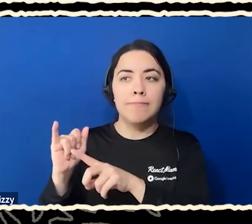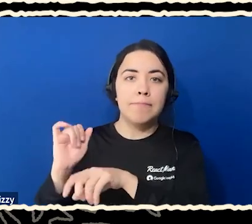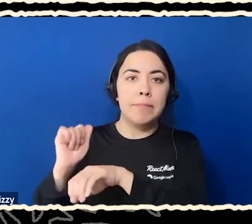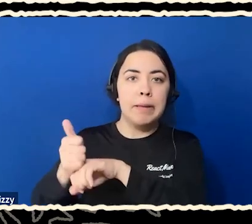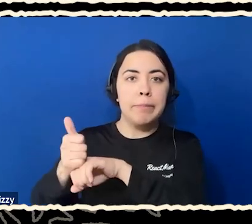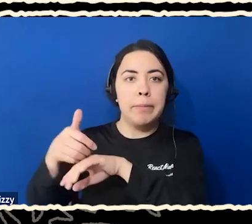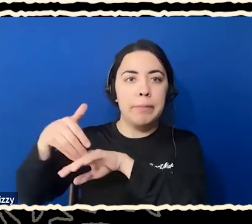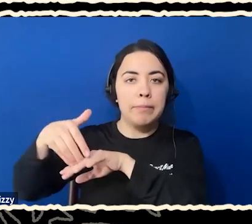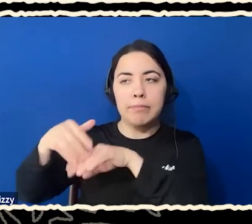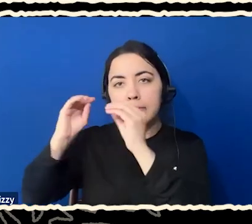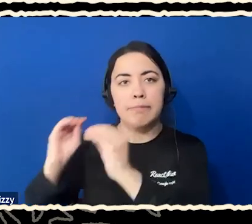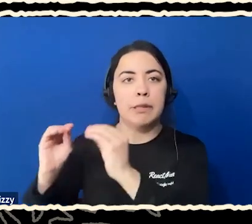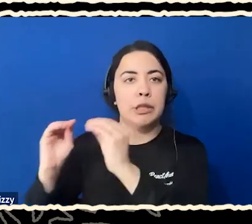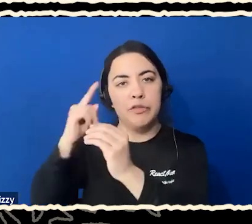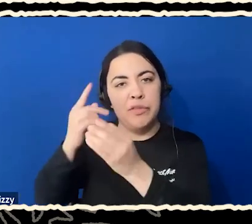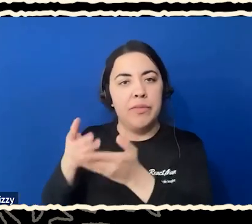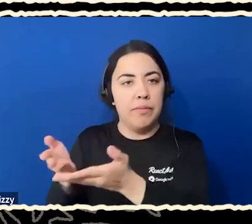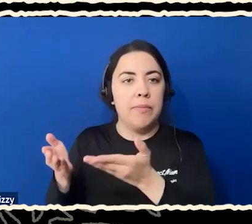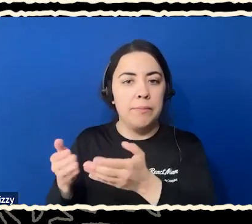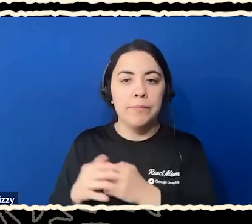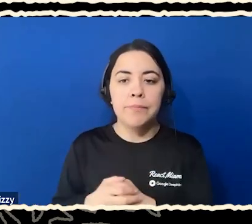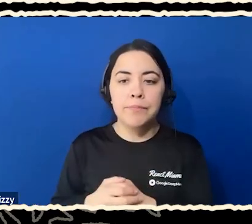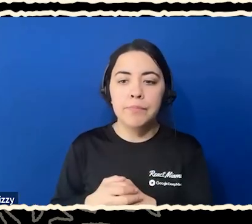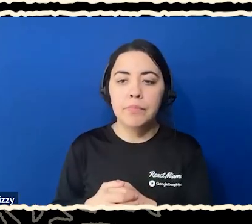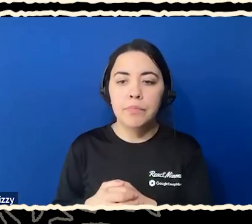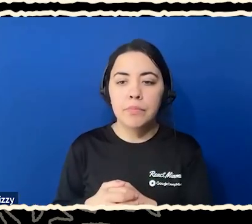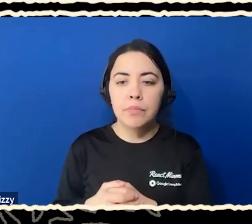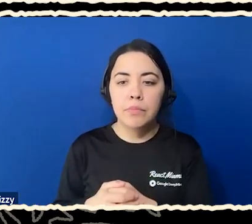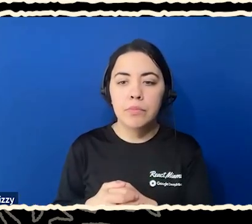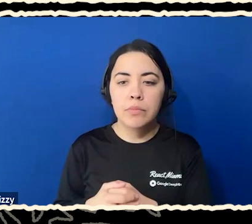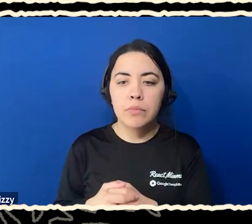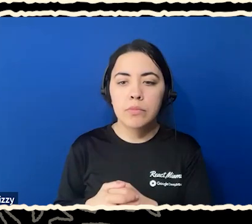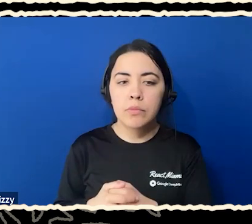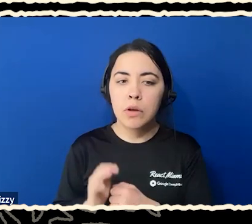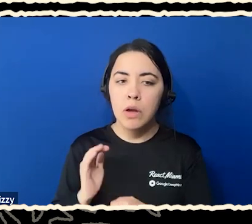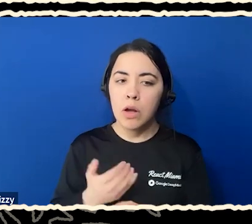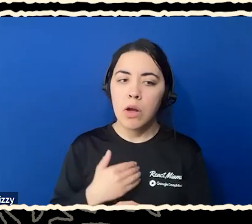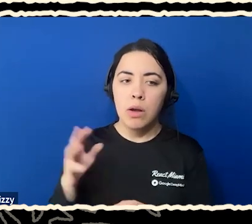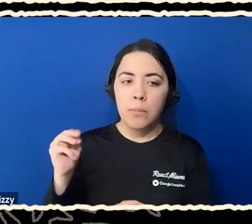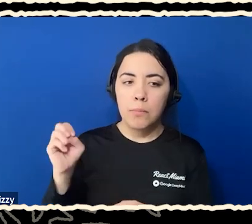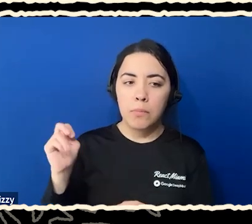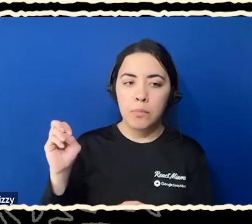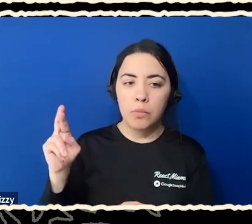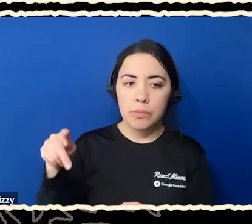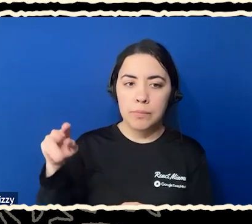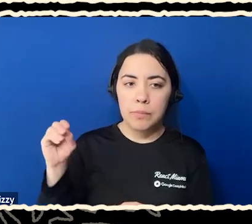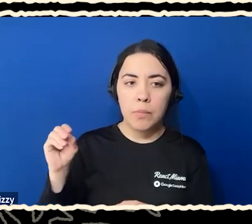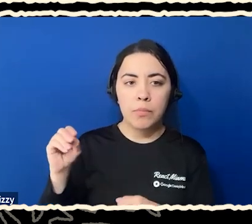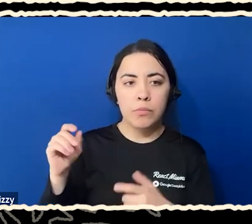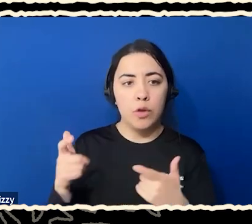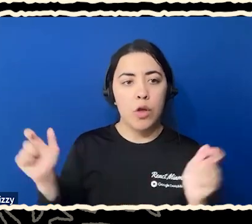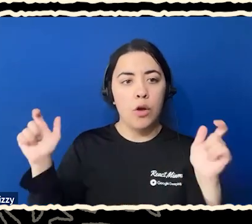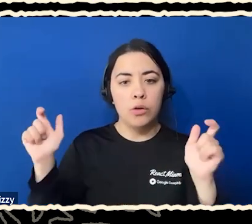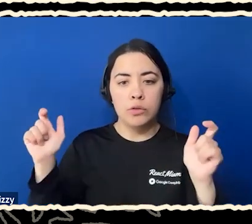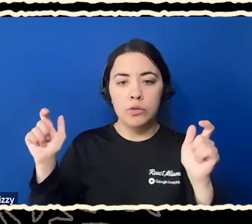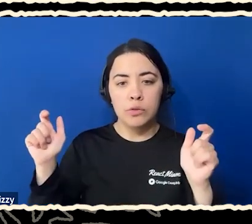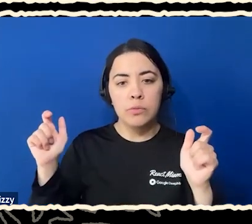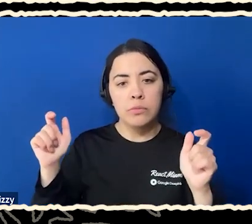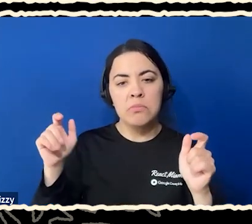And so our monorepo is large. It's about 92 workspaces. It's a turbo